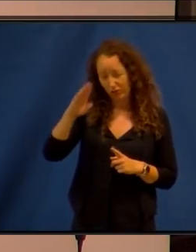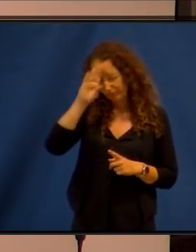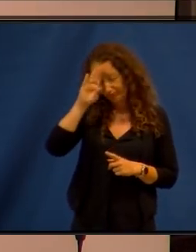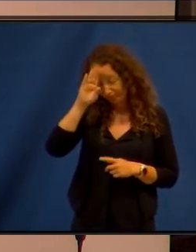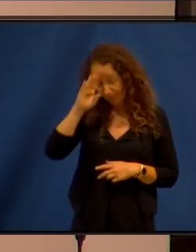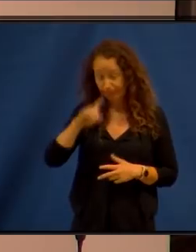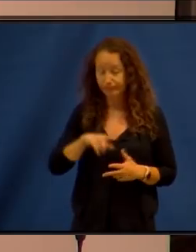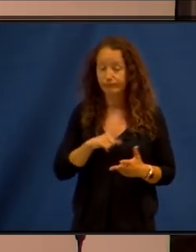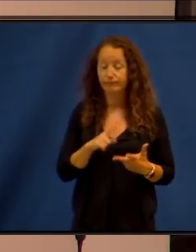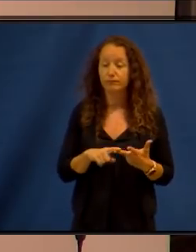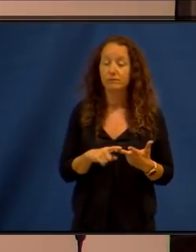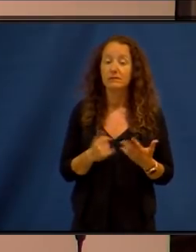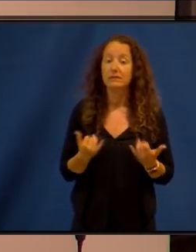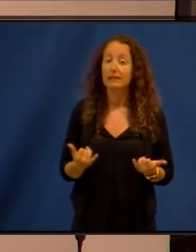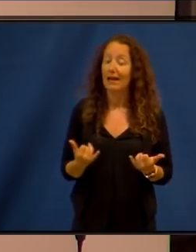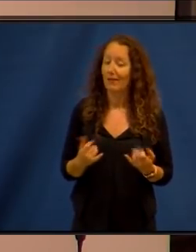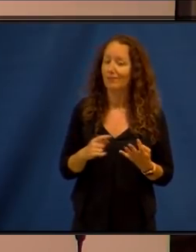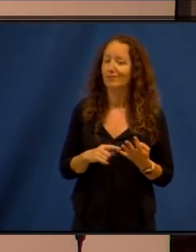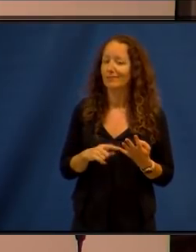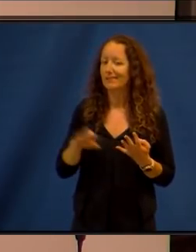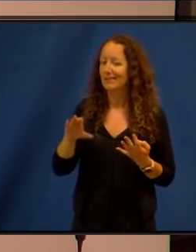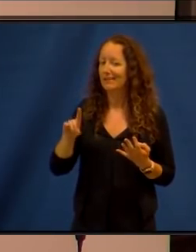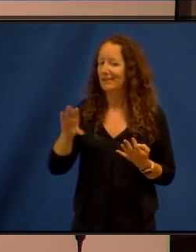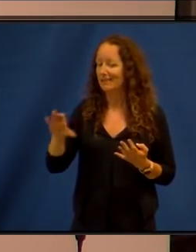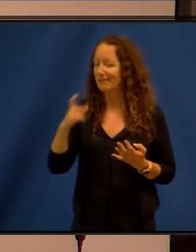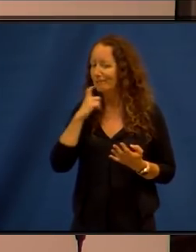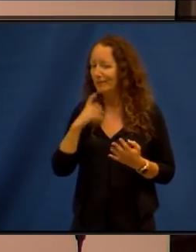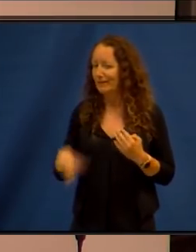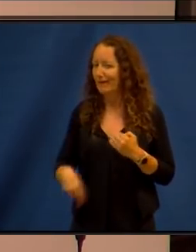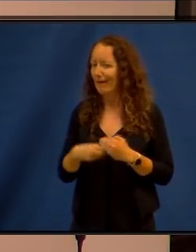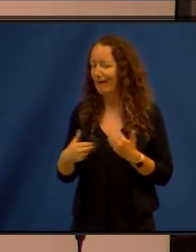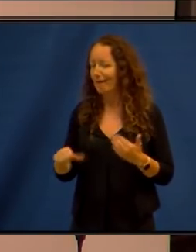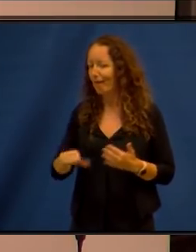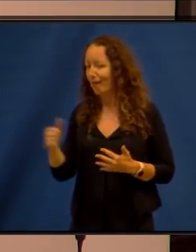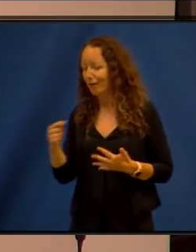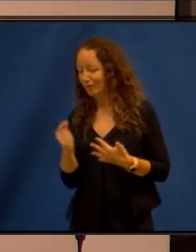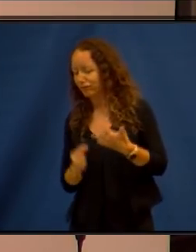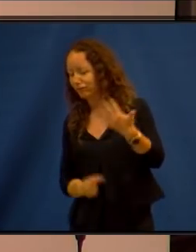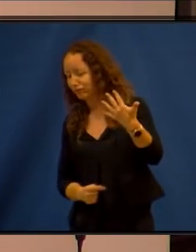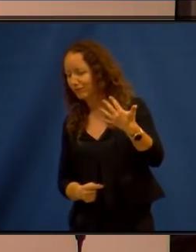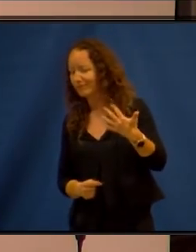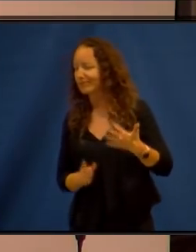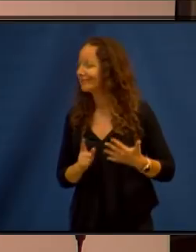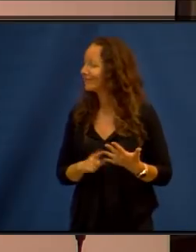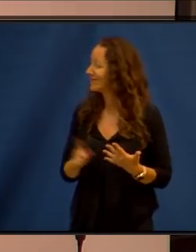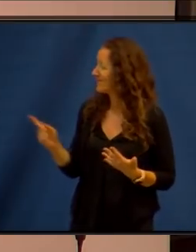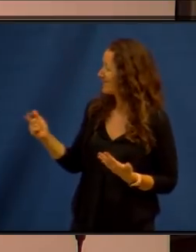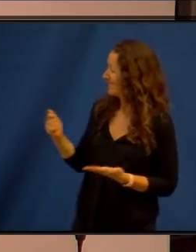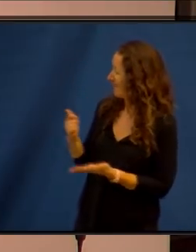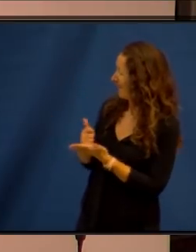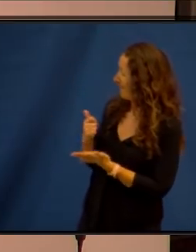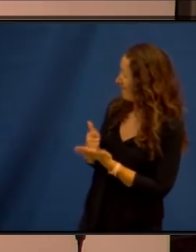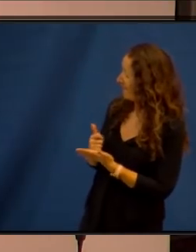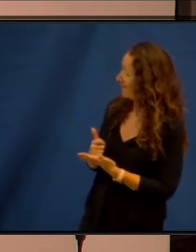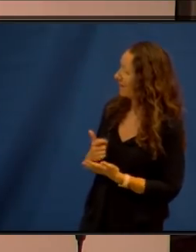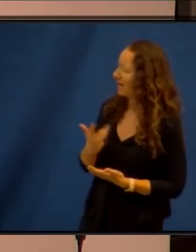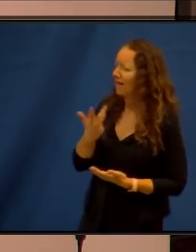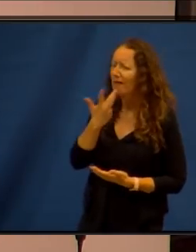different, several new conditions that have been added, or symptoms that have been added to that, and I might need a little bit of help, but loss